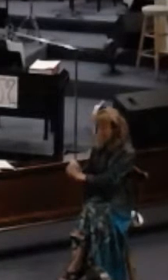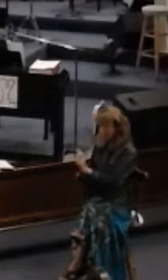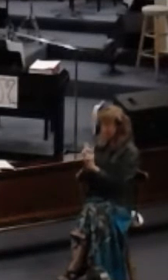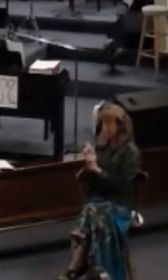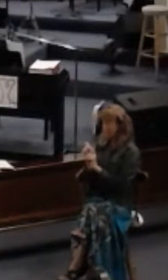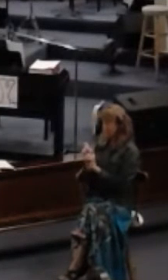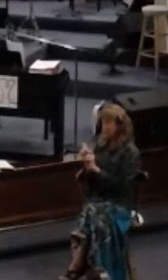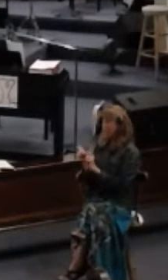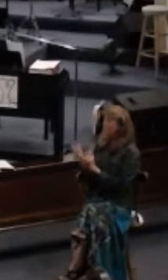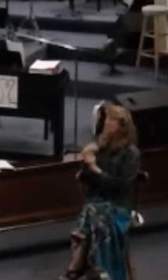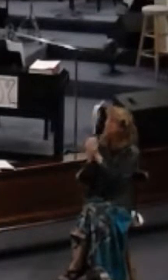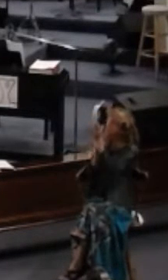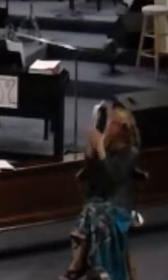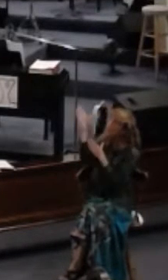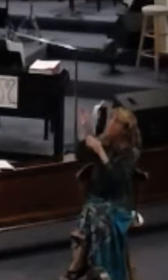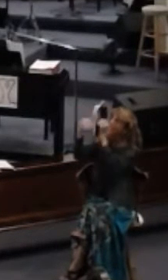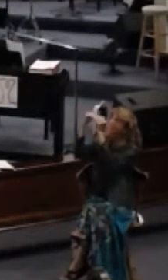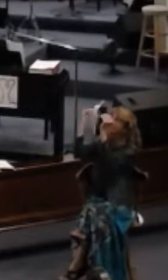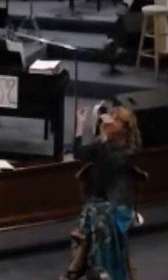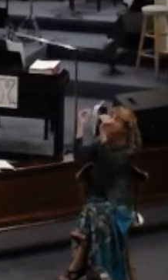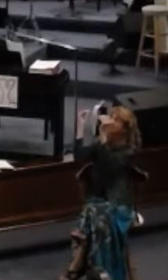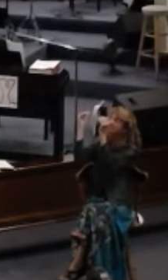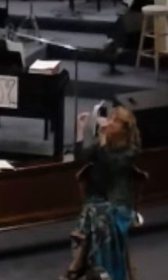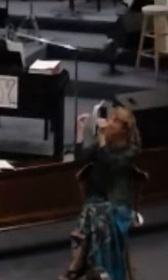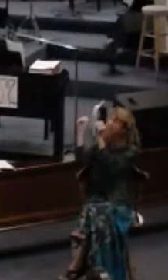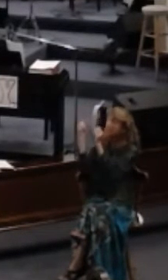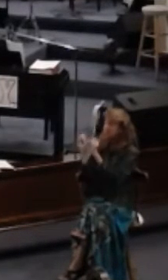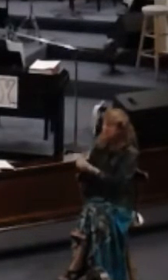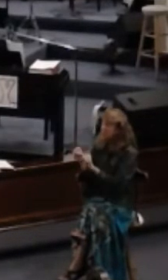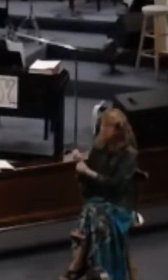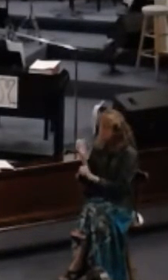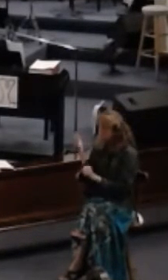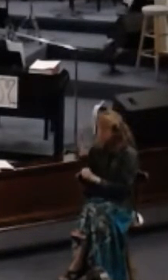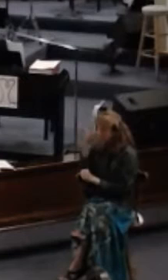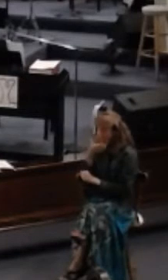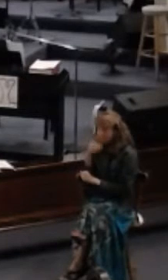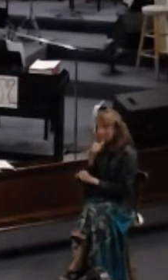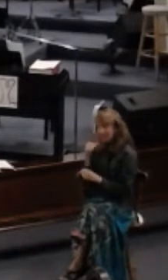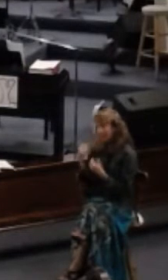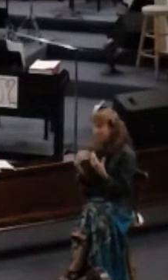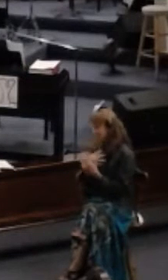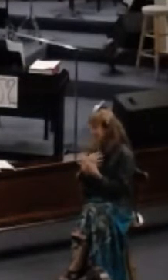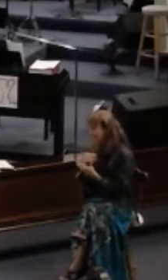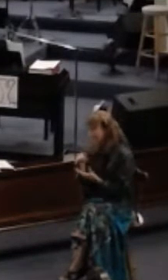be glorious. And so they were able to overcome their fears.